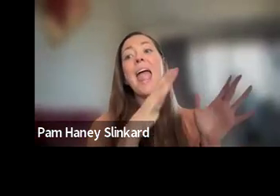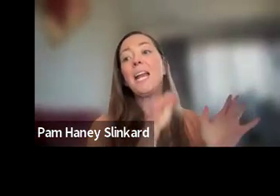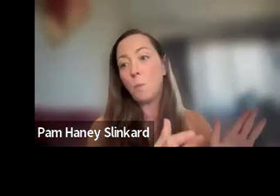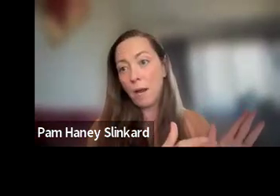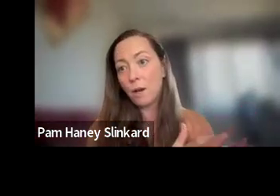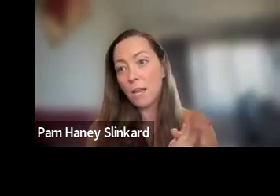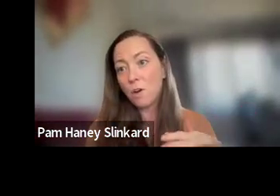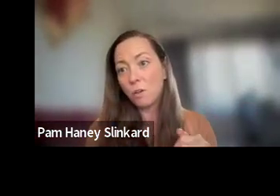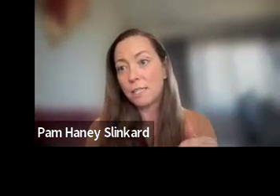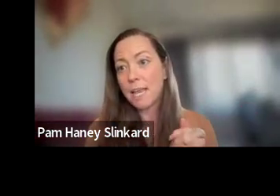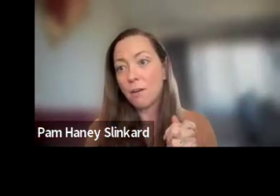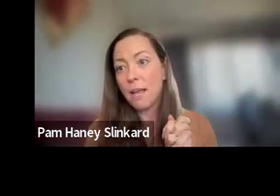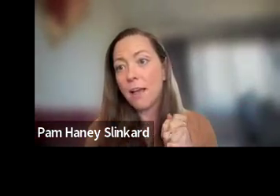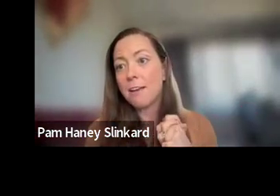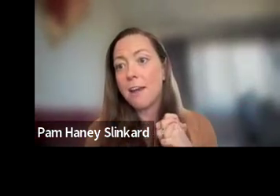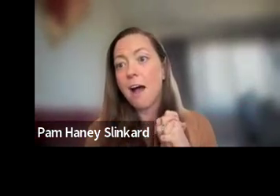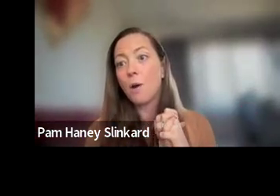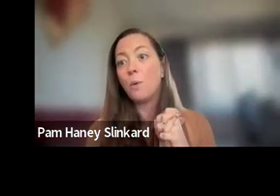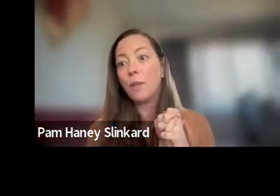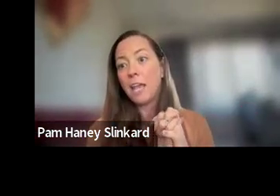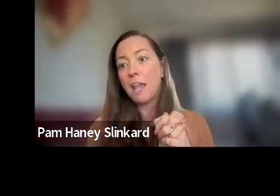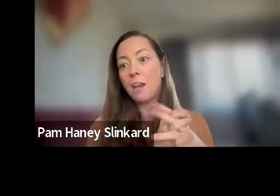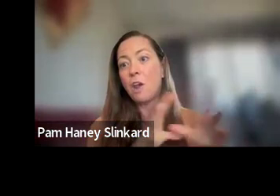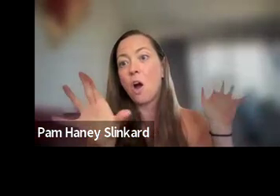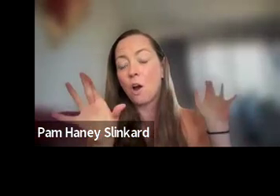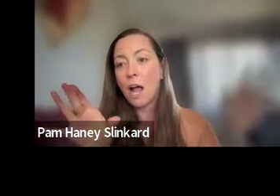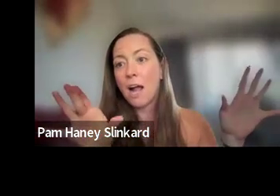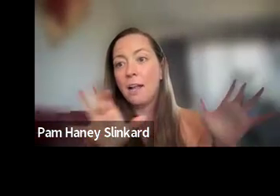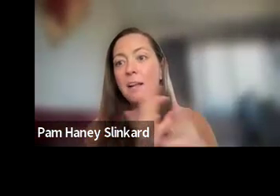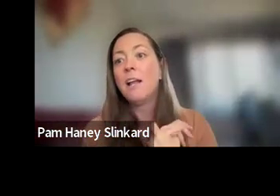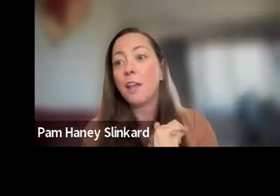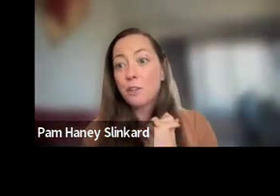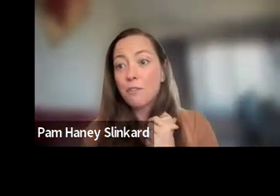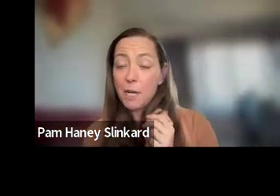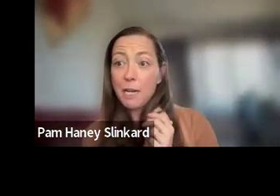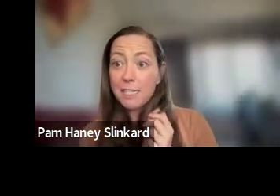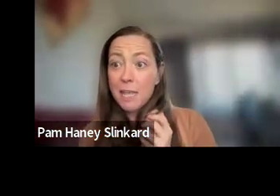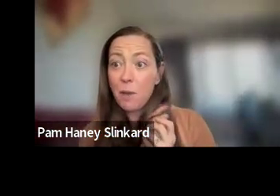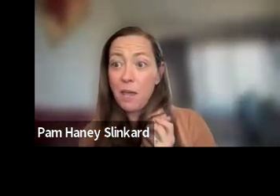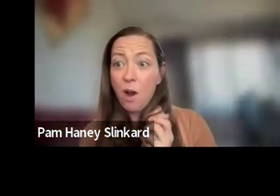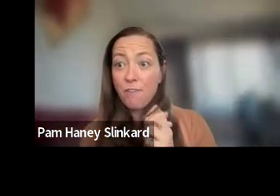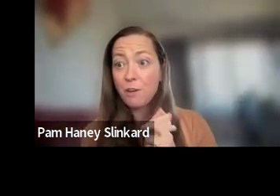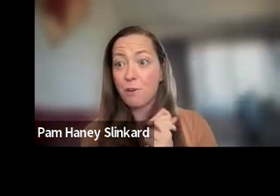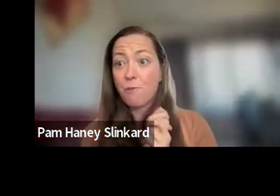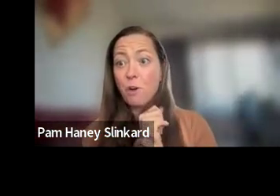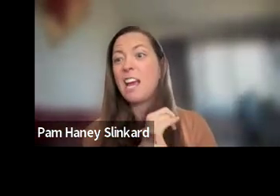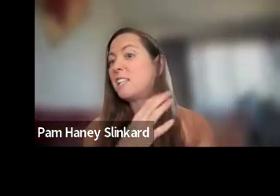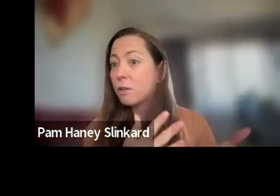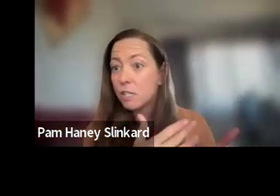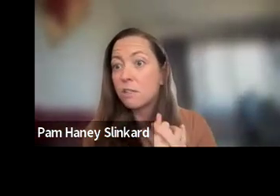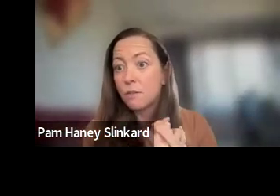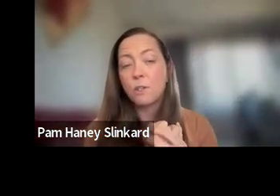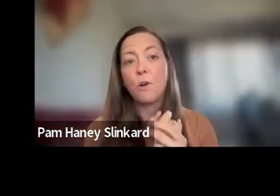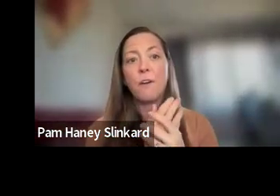people anywhere in Alta's area, not only in our in the service areas that we are vendored for,